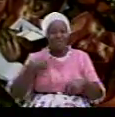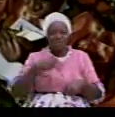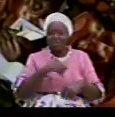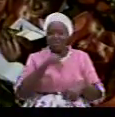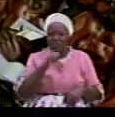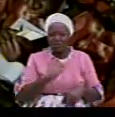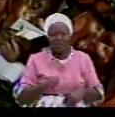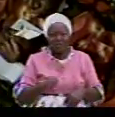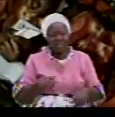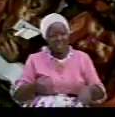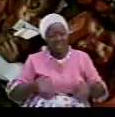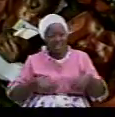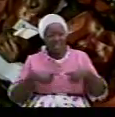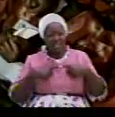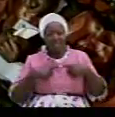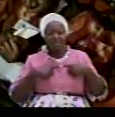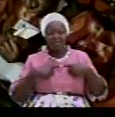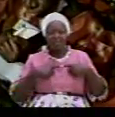lives blighted,